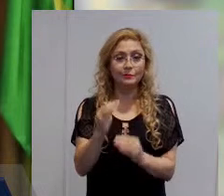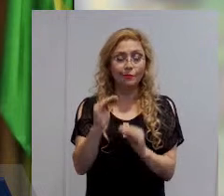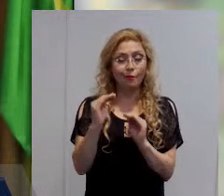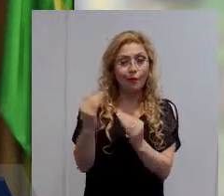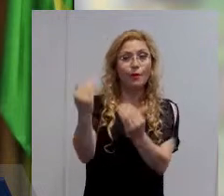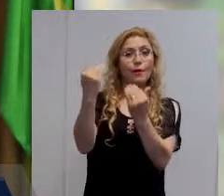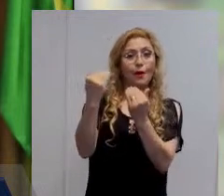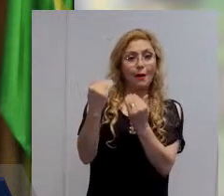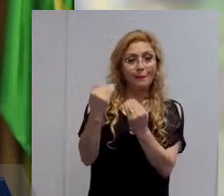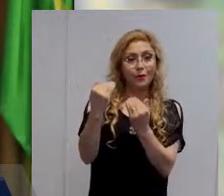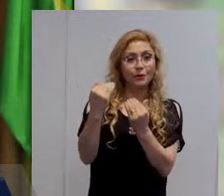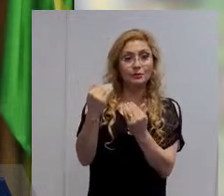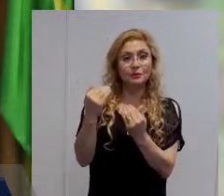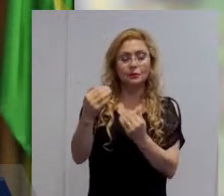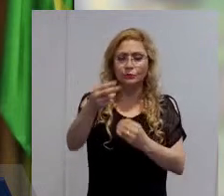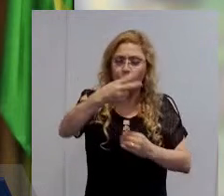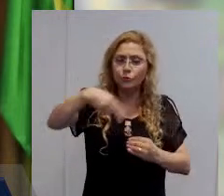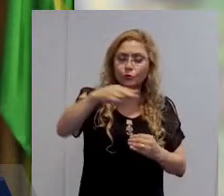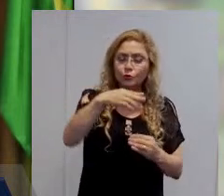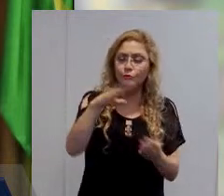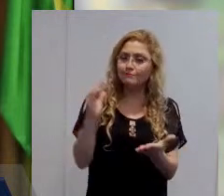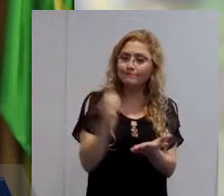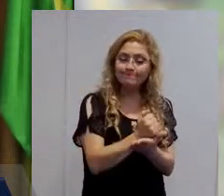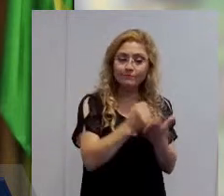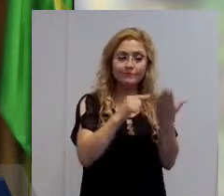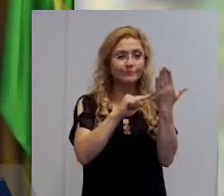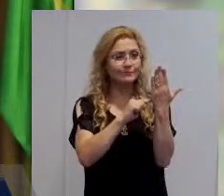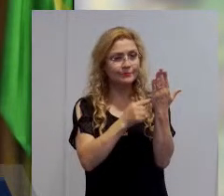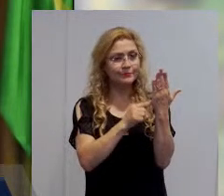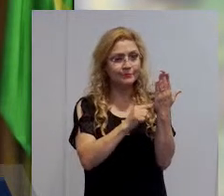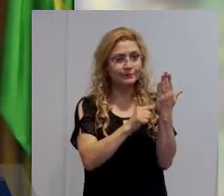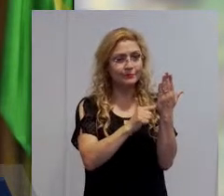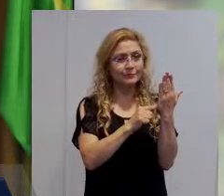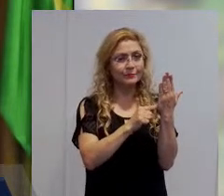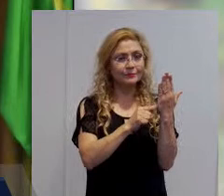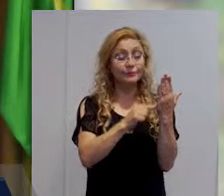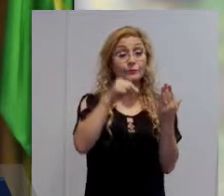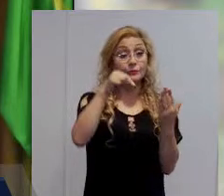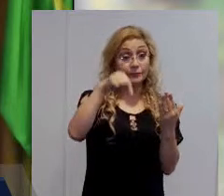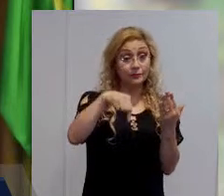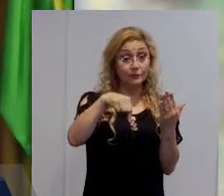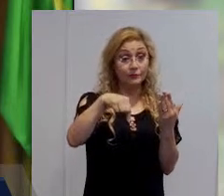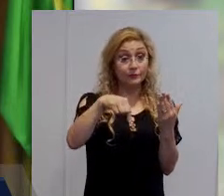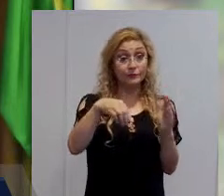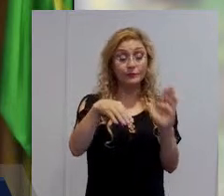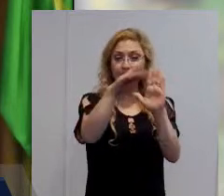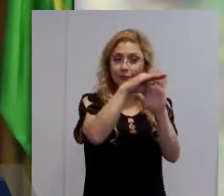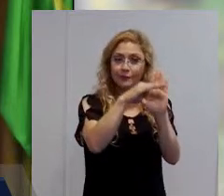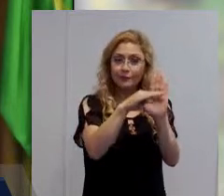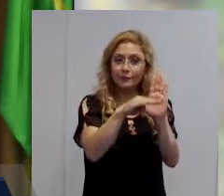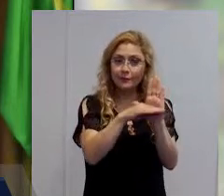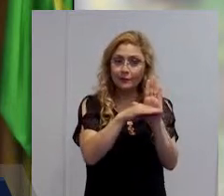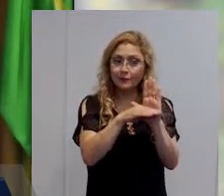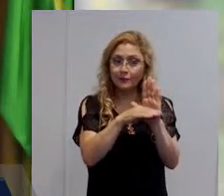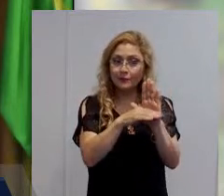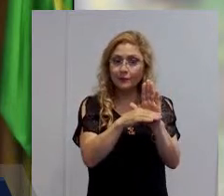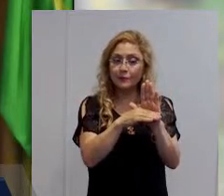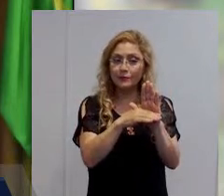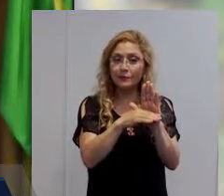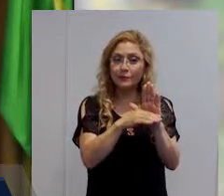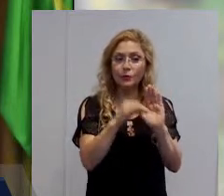infinitely appreciative of FAO's contribution. Thanks to that, technically, we